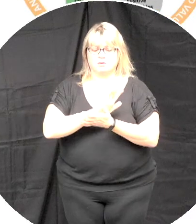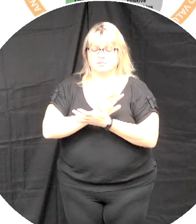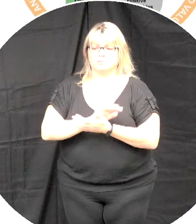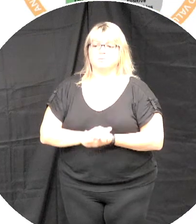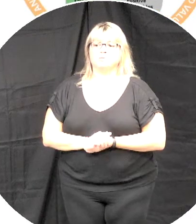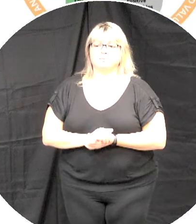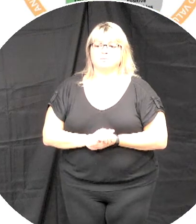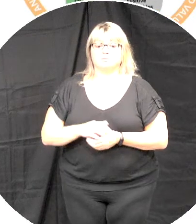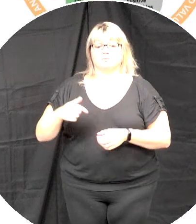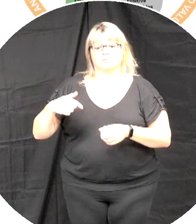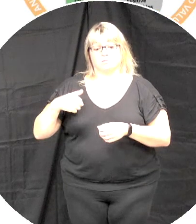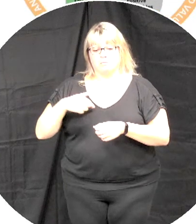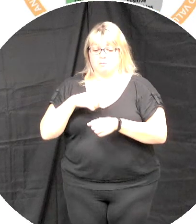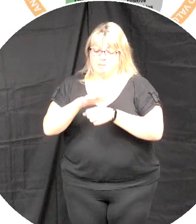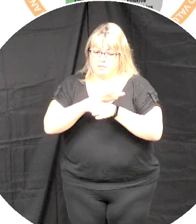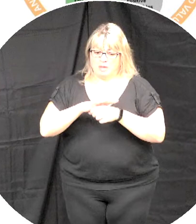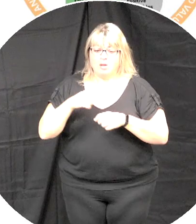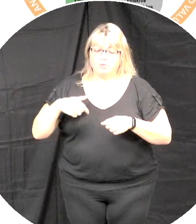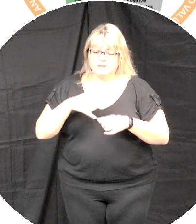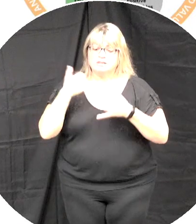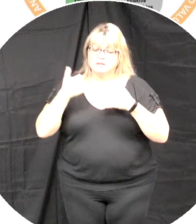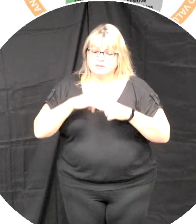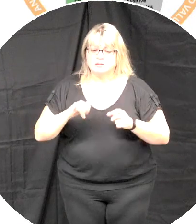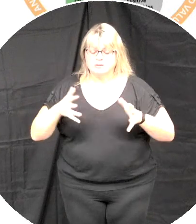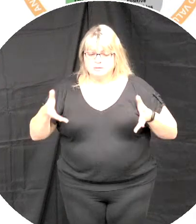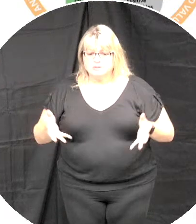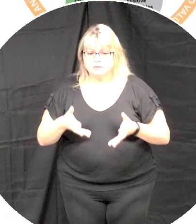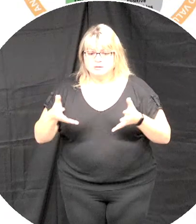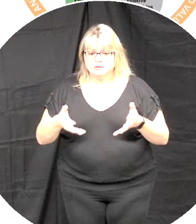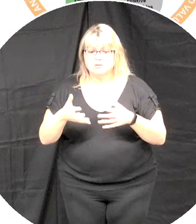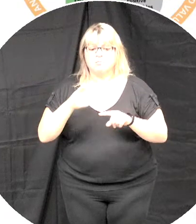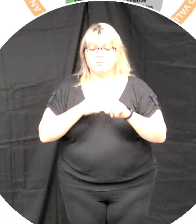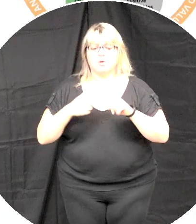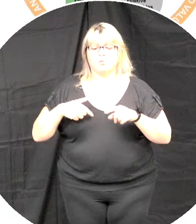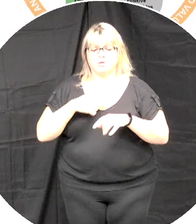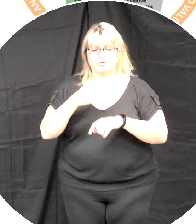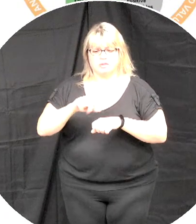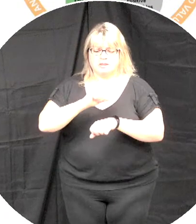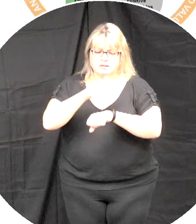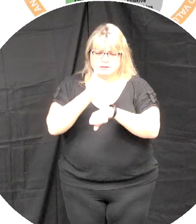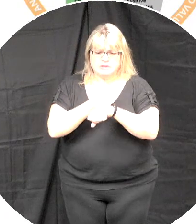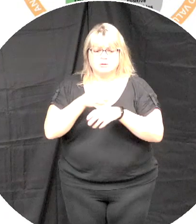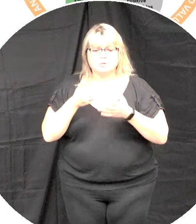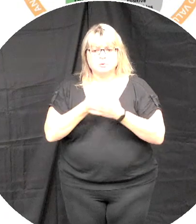The district continued its focus on implementing and supporting new pedagogies for deep learning